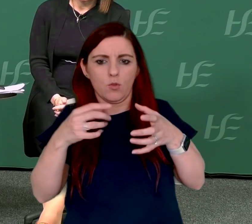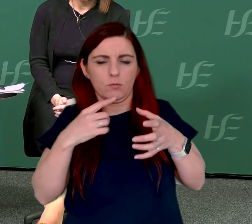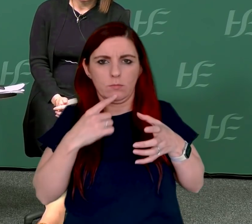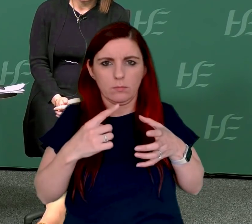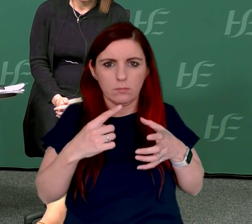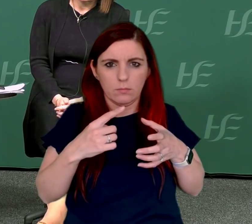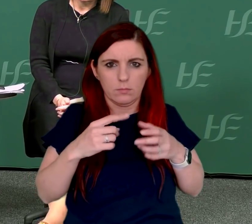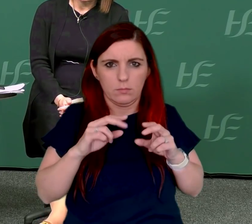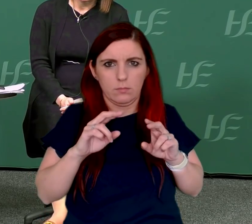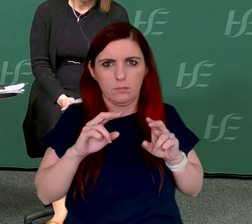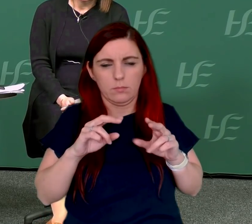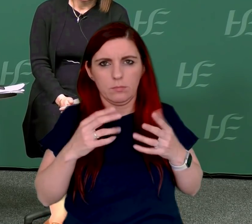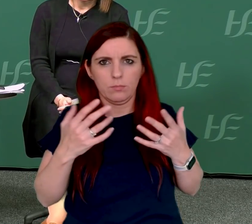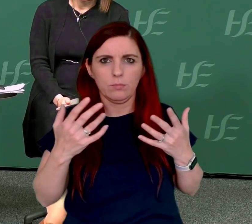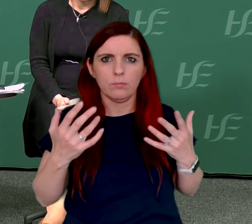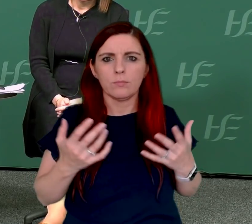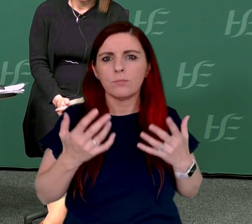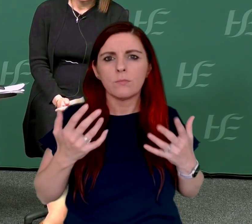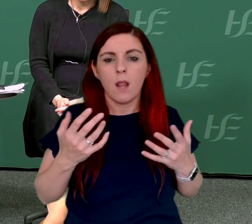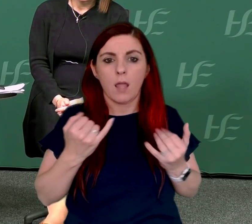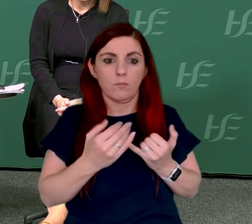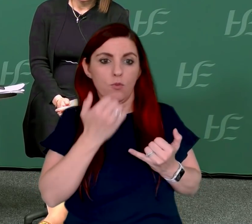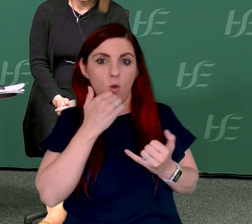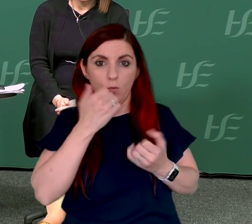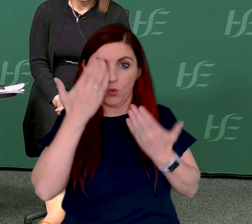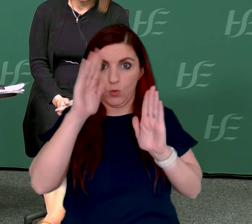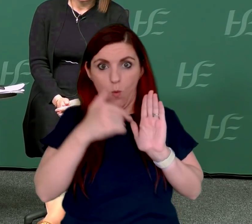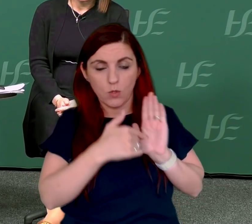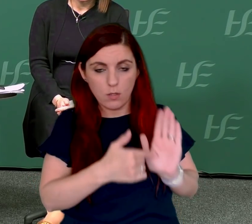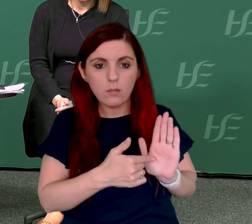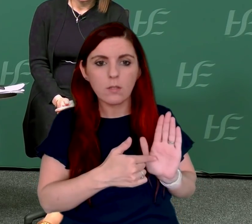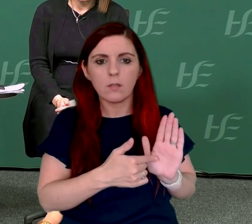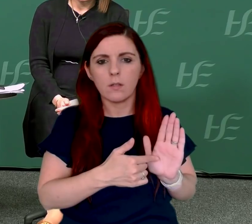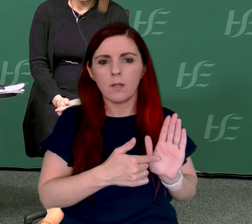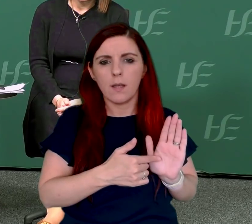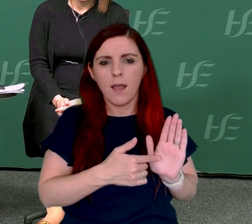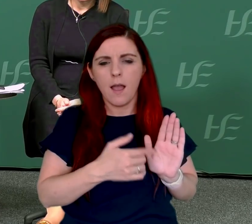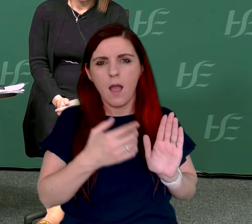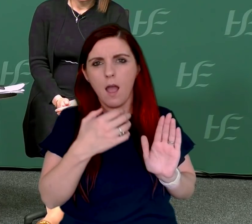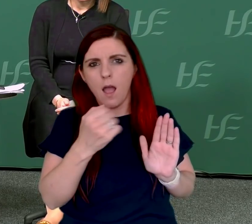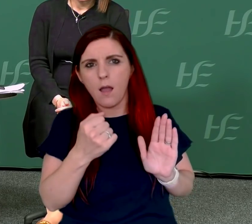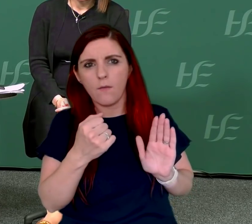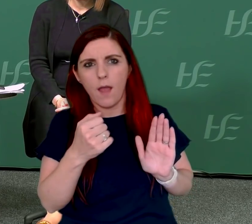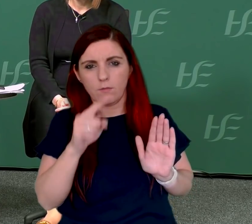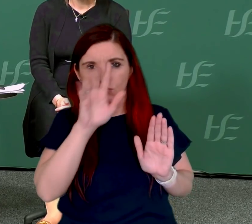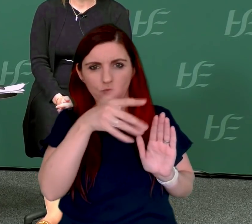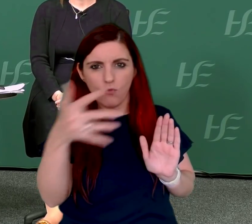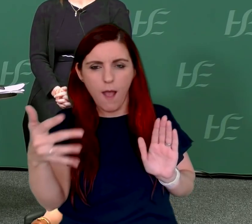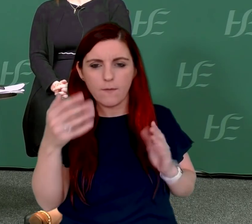alternative narrative from the figures you provide and that other people provide. And your graphs show